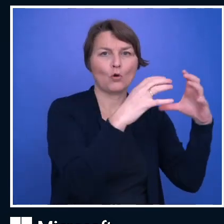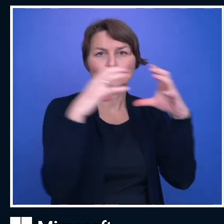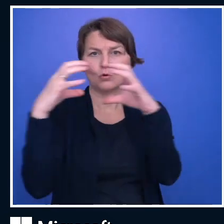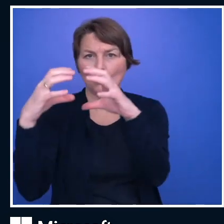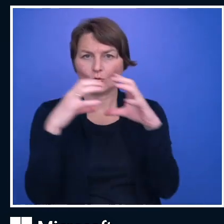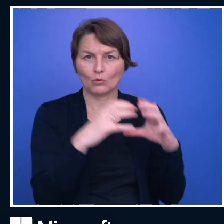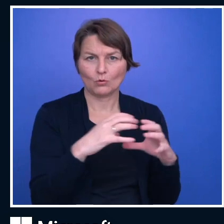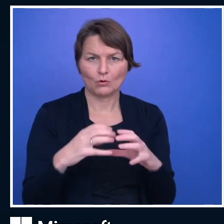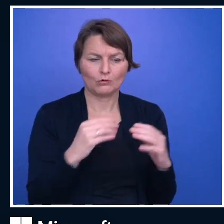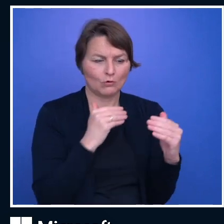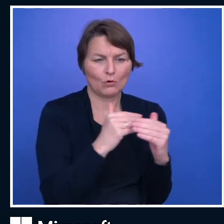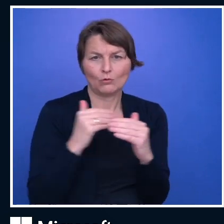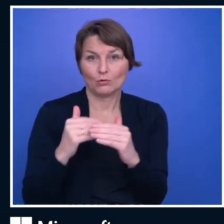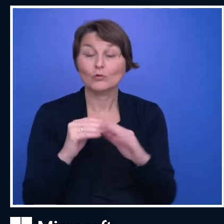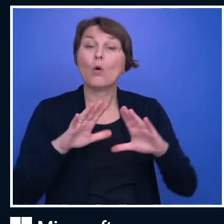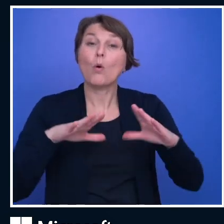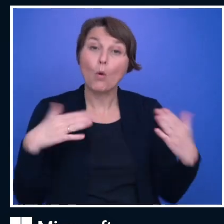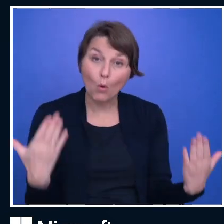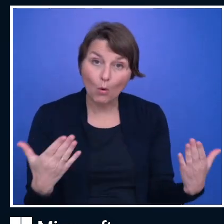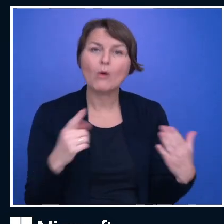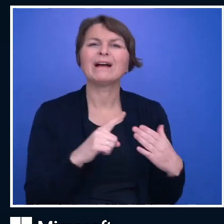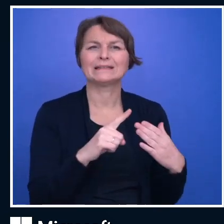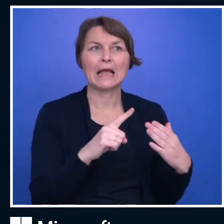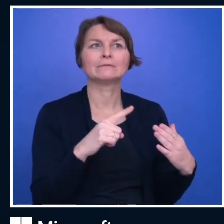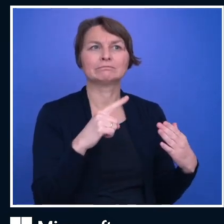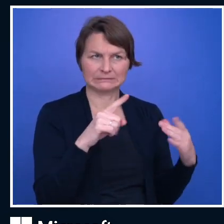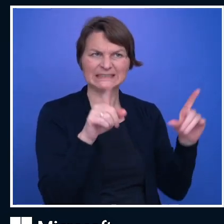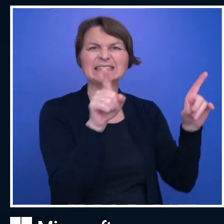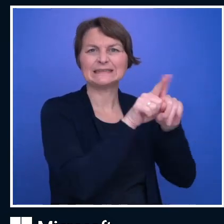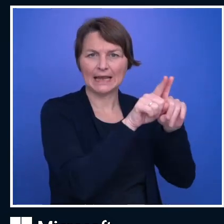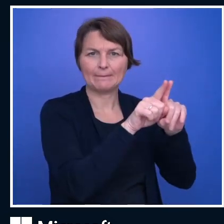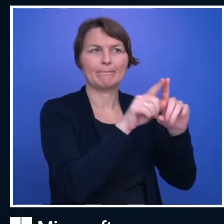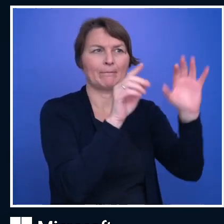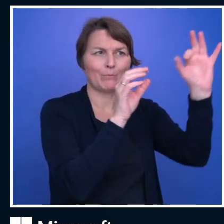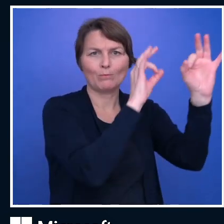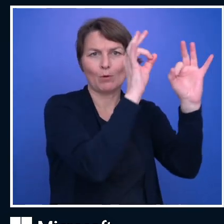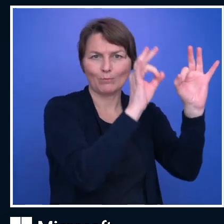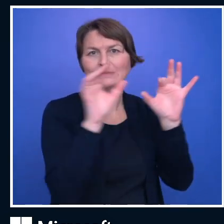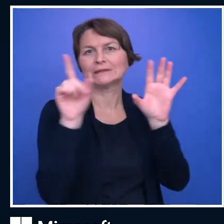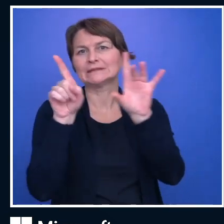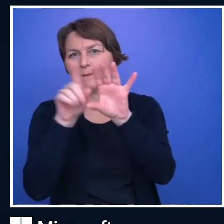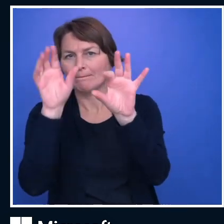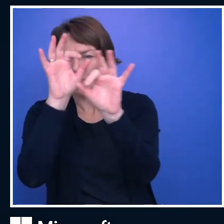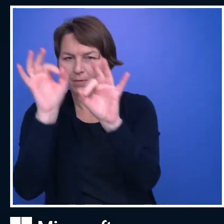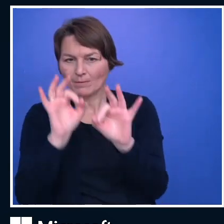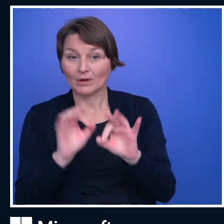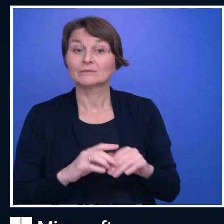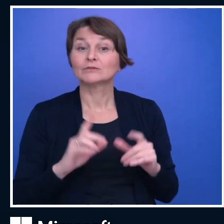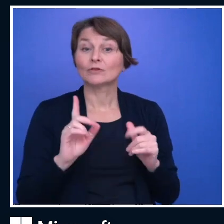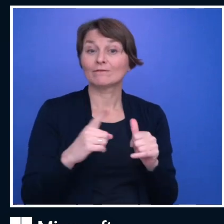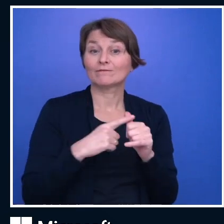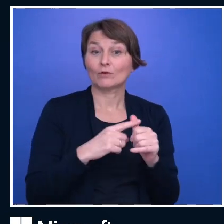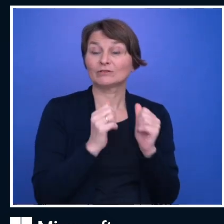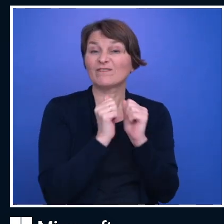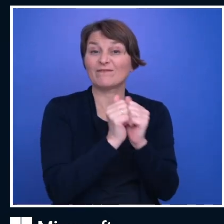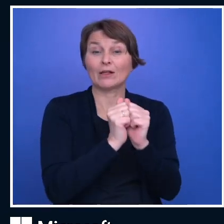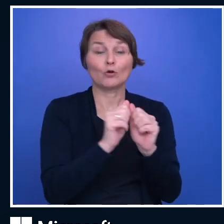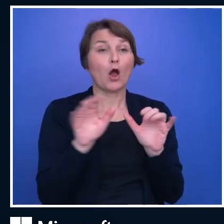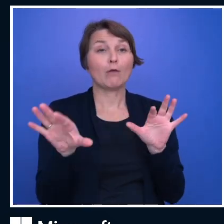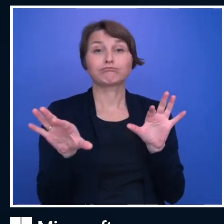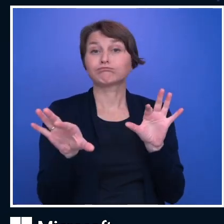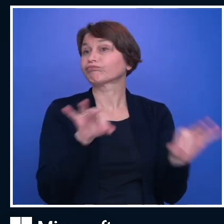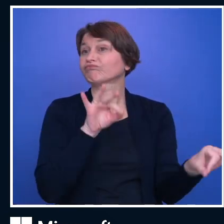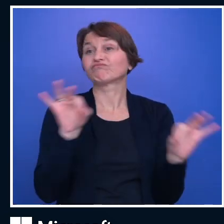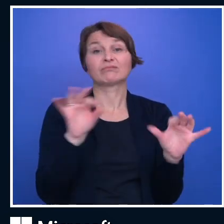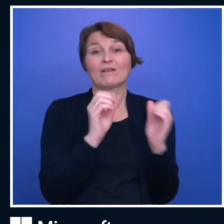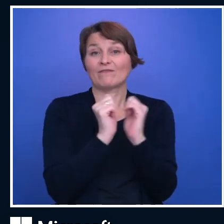image right here. So first of all, the value of k is an arbitrary value. If you want to know the